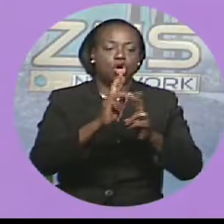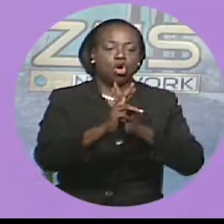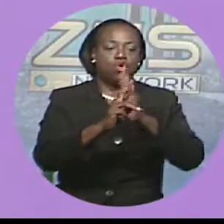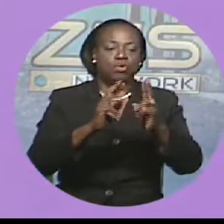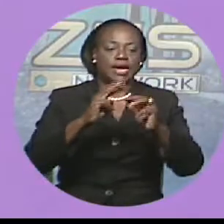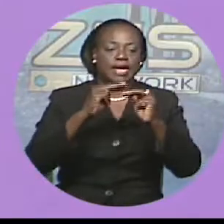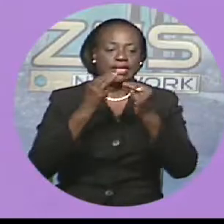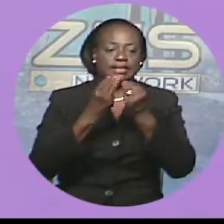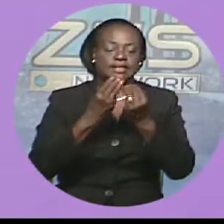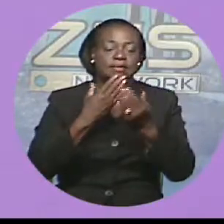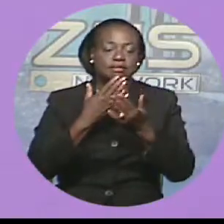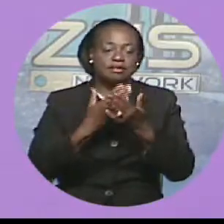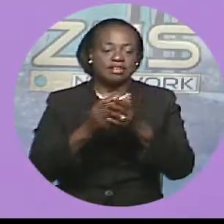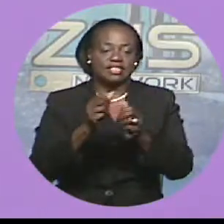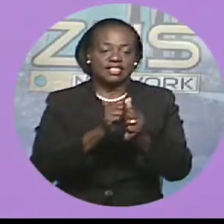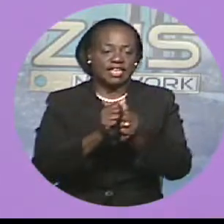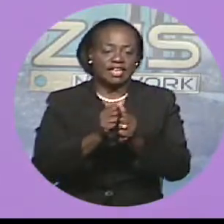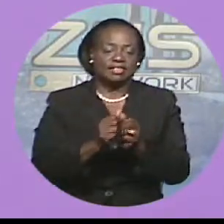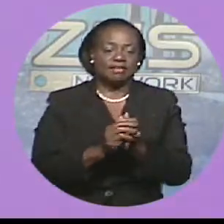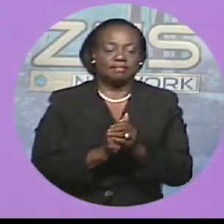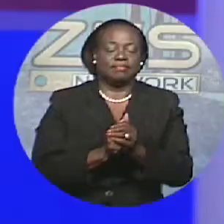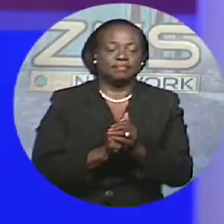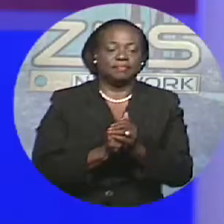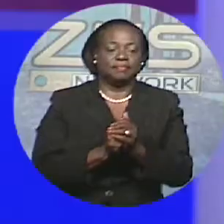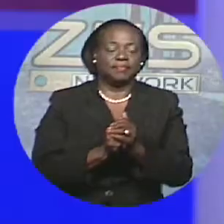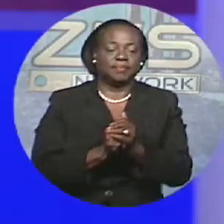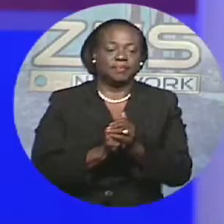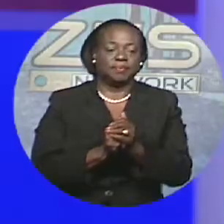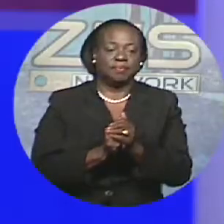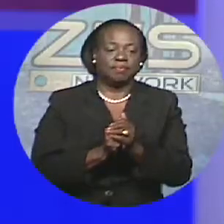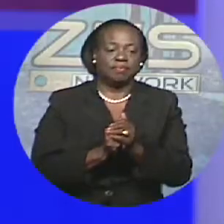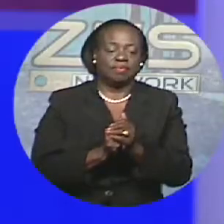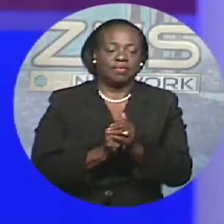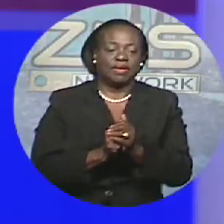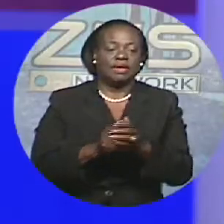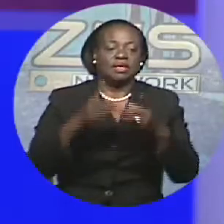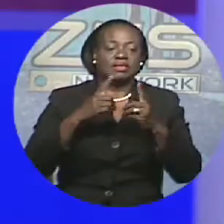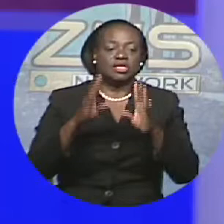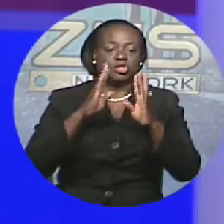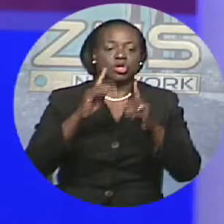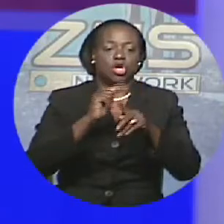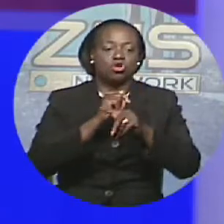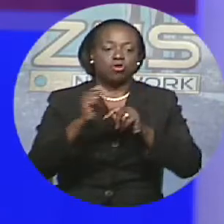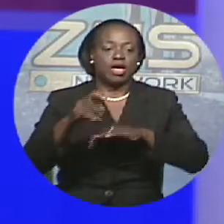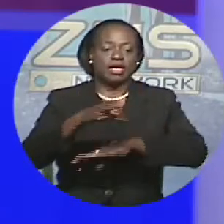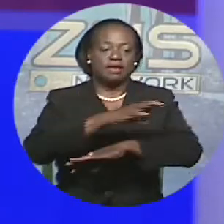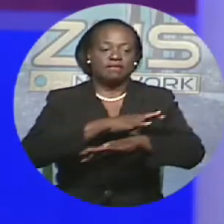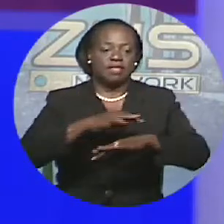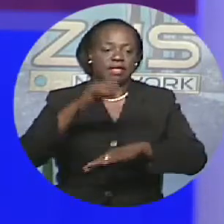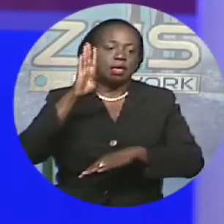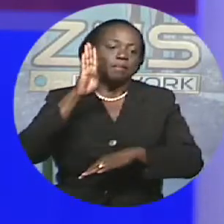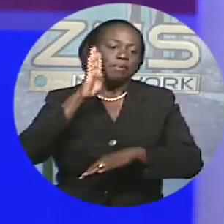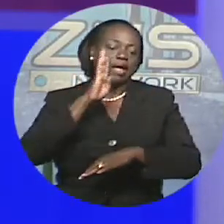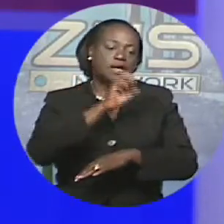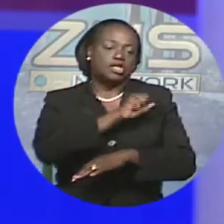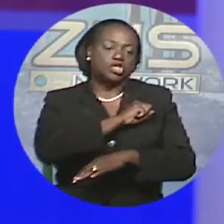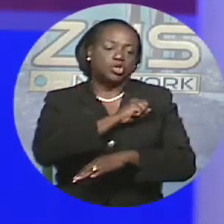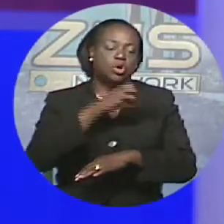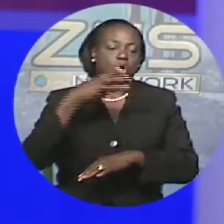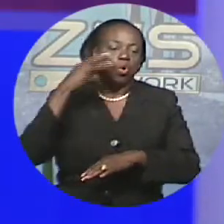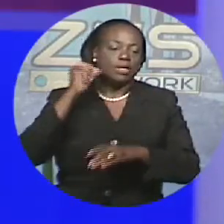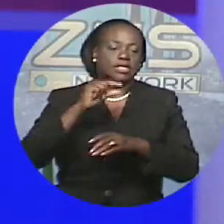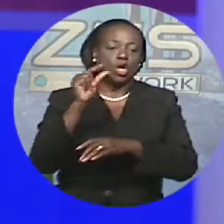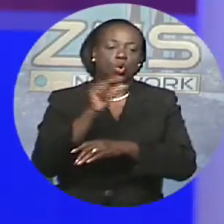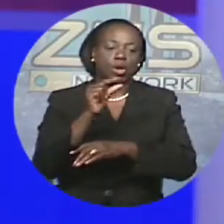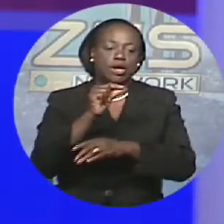finish that relay unless you have the baton in your hand. Still talking track and field, Bianca Stewart was in Guadeloupe over the weekend competing